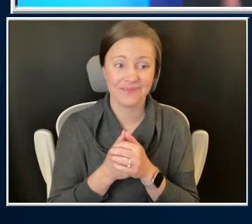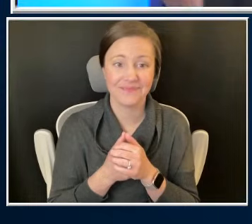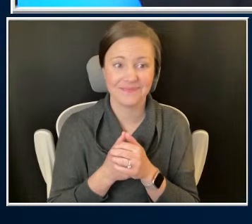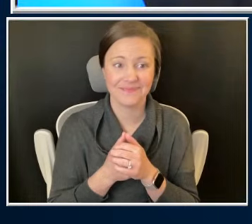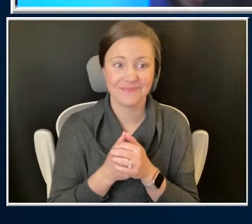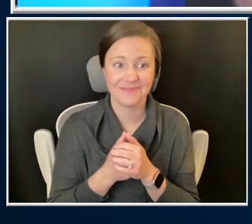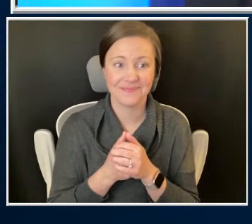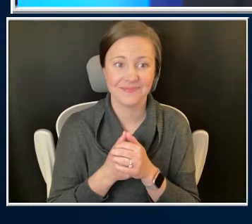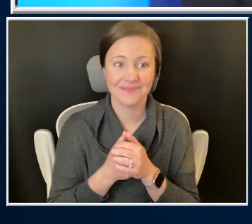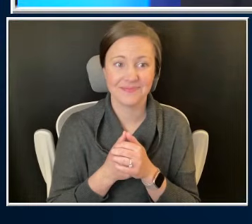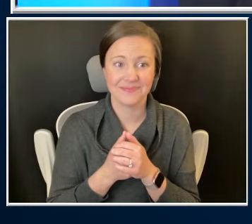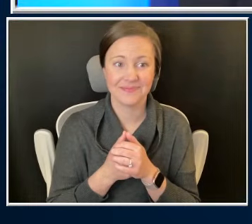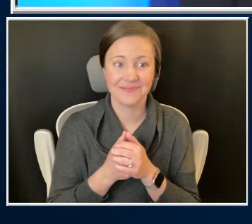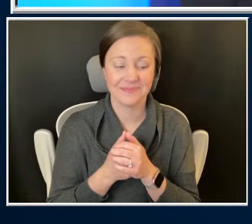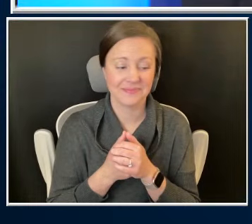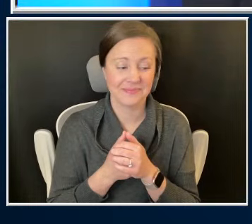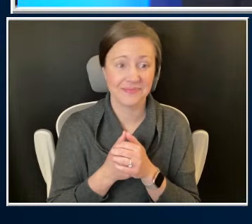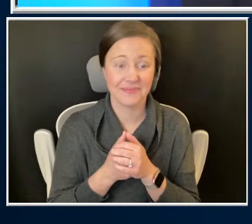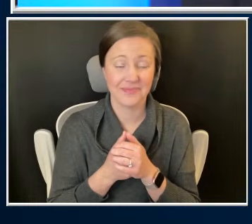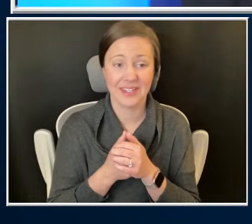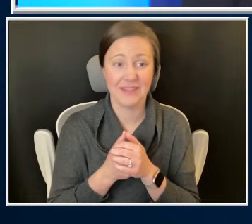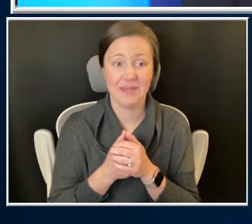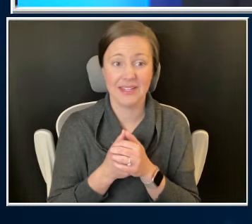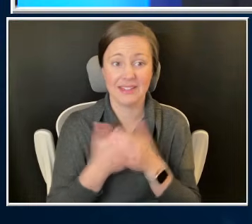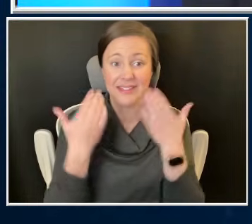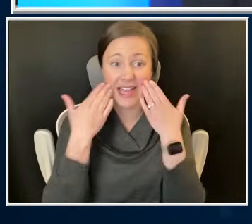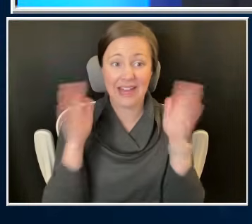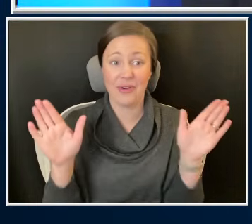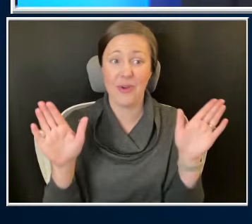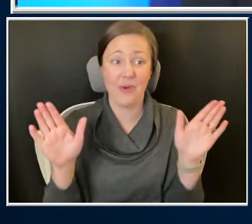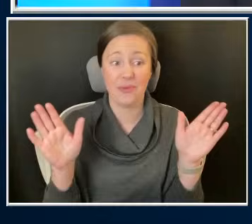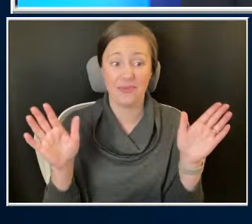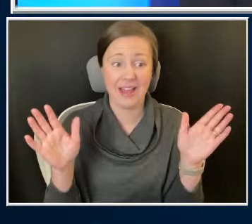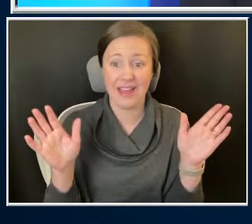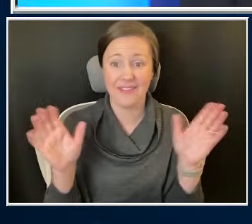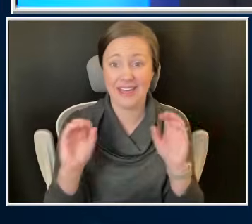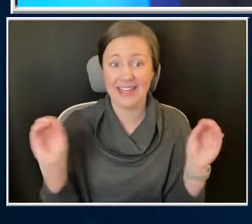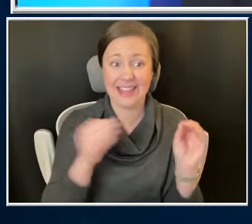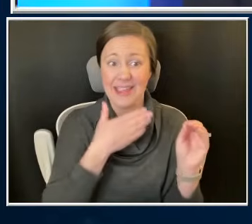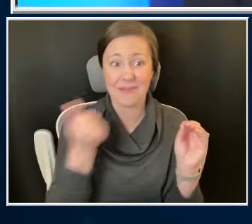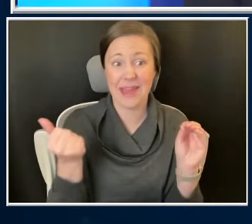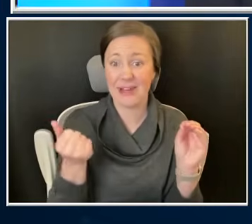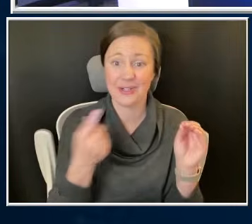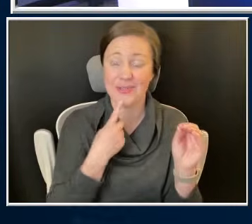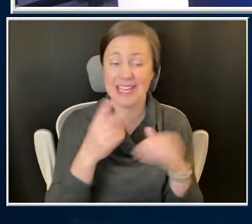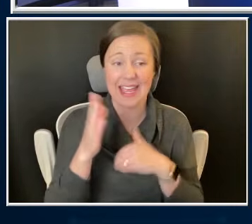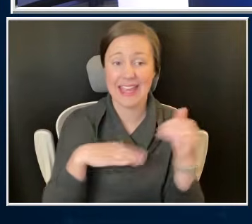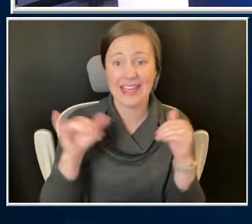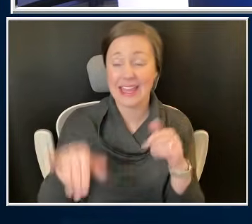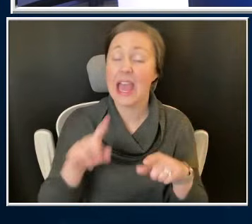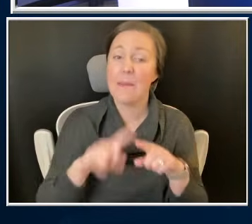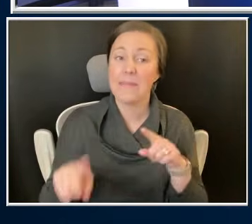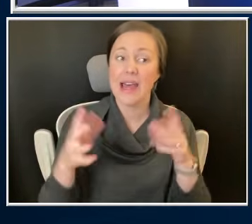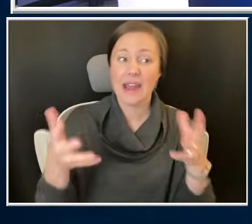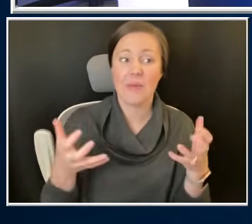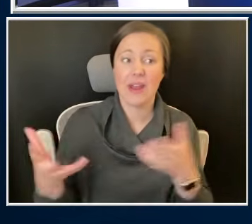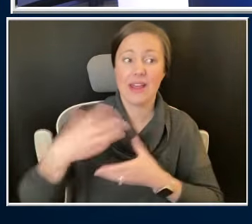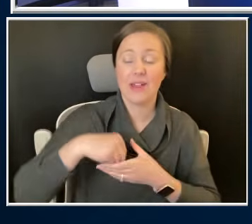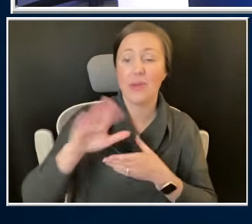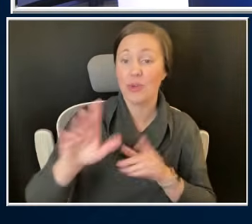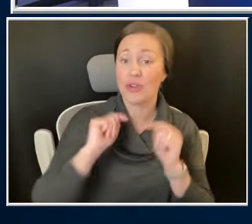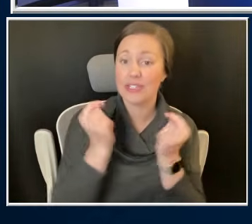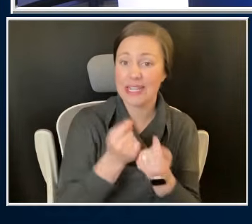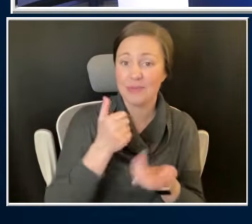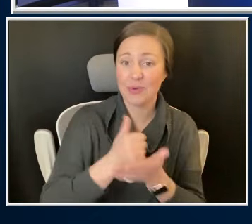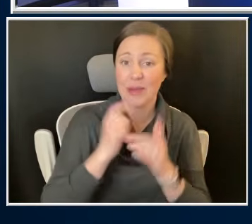I don't know if I have anything better to say than that here this morning, but I'm going to bring in your team to kind of help celebrate this